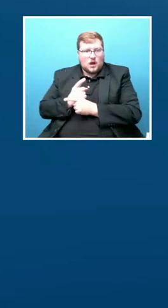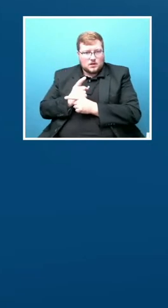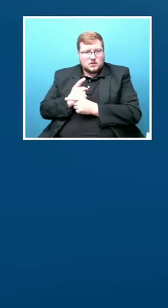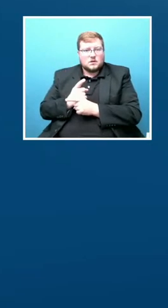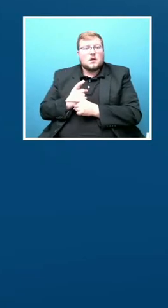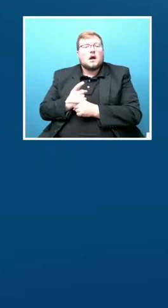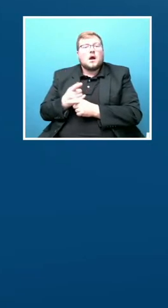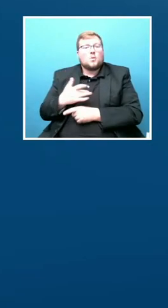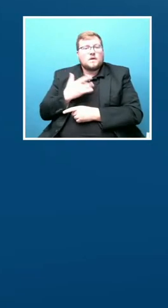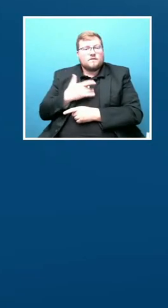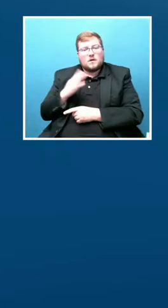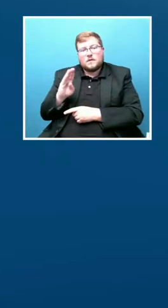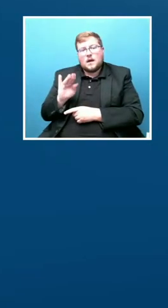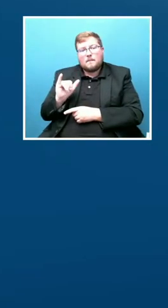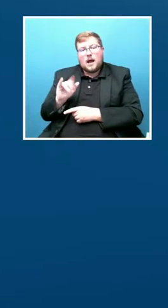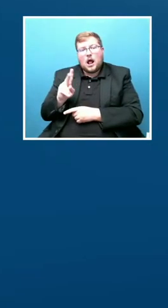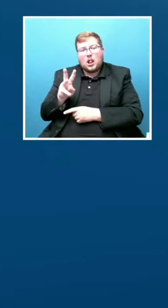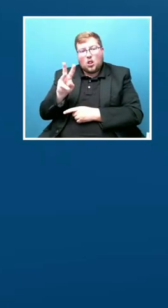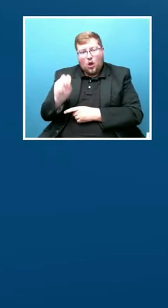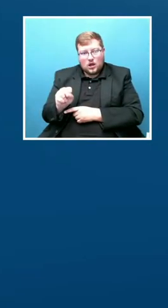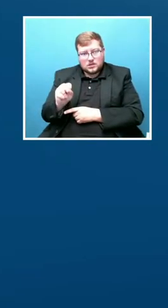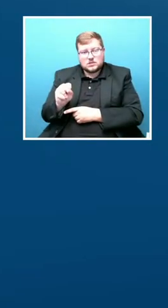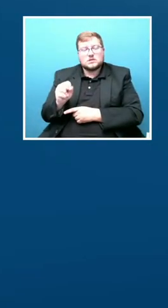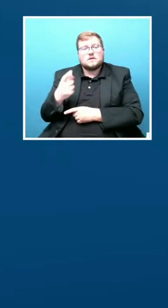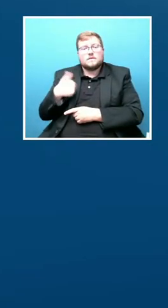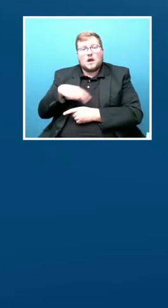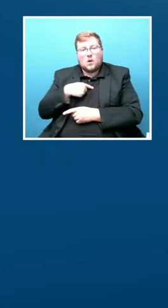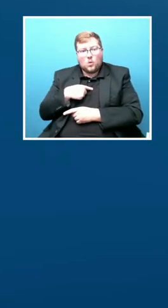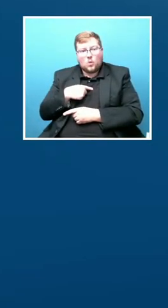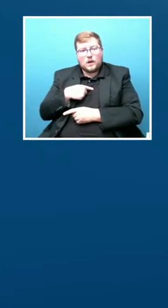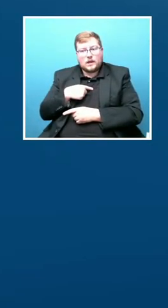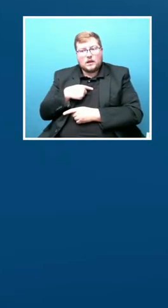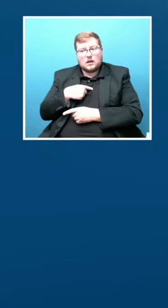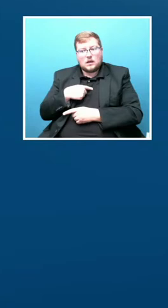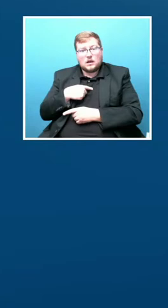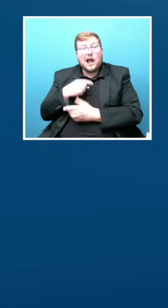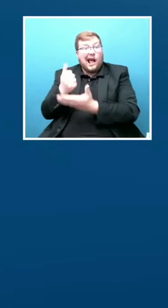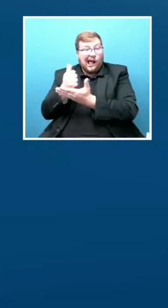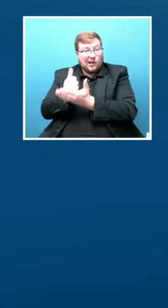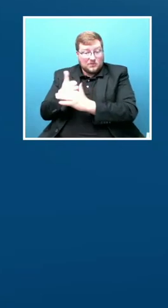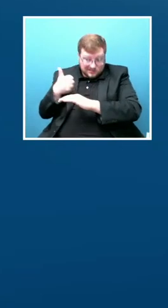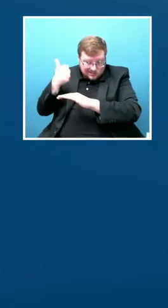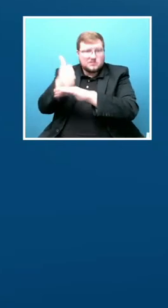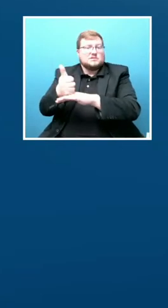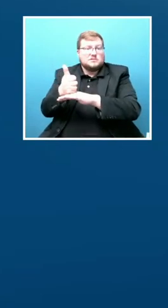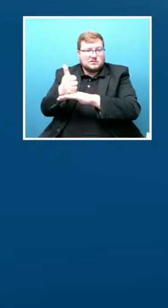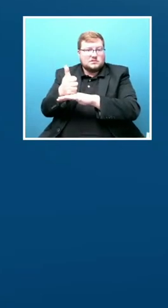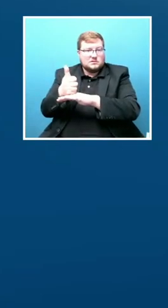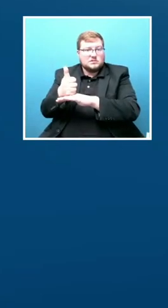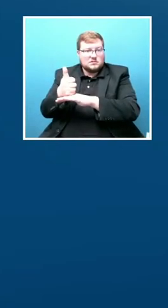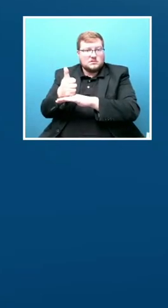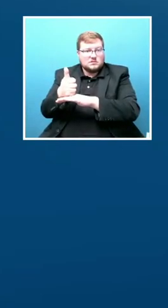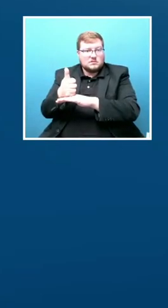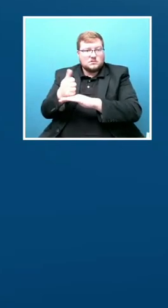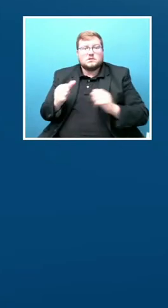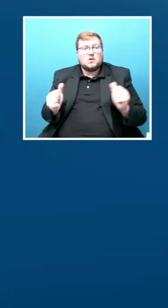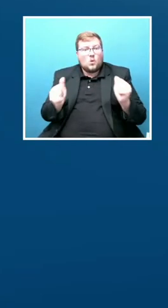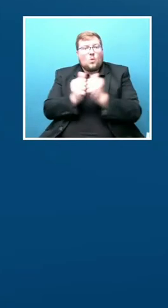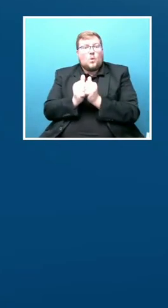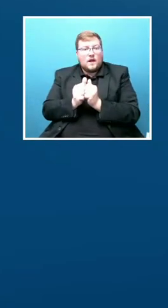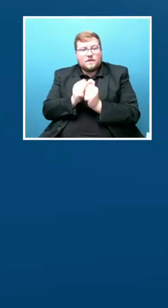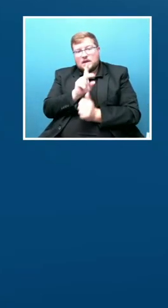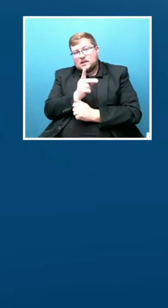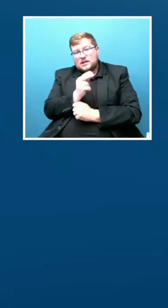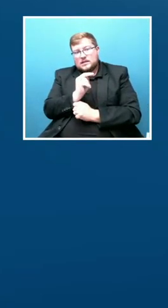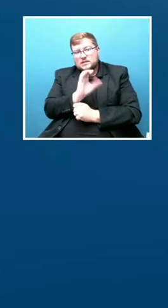the bylaws that we helped put in place, along with, you know, the DNC and